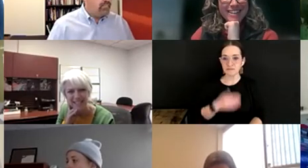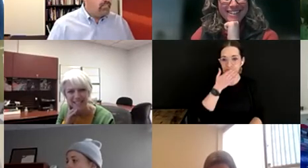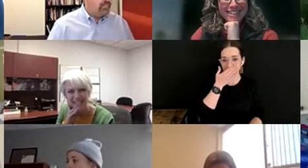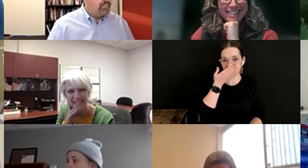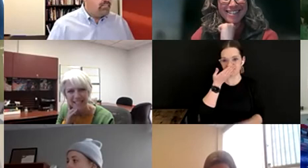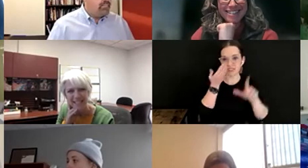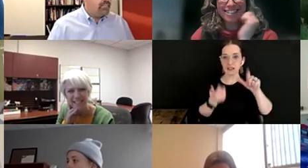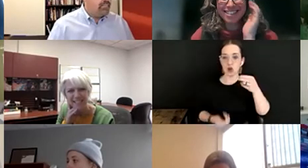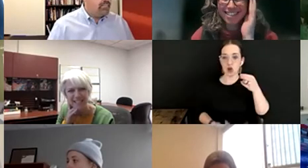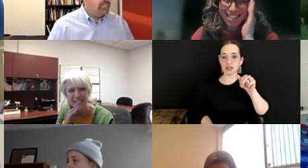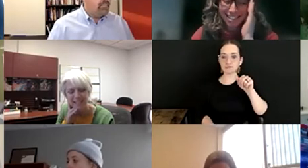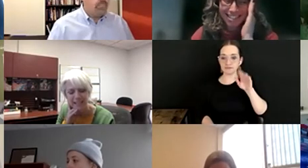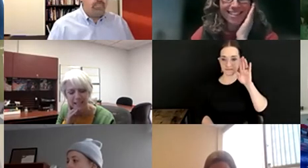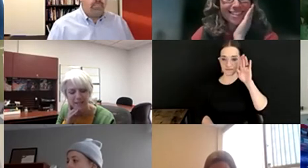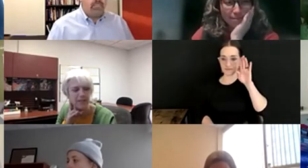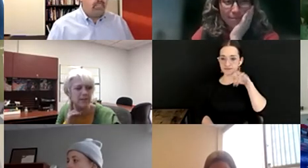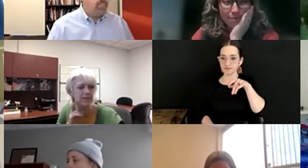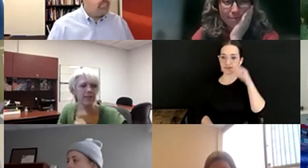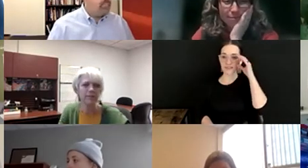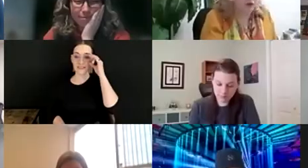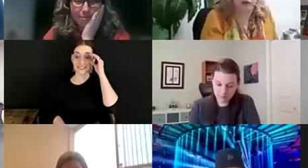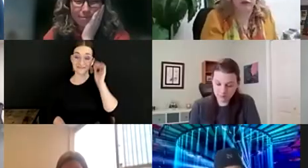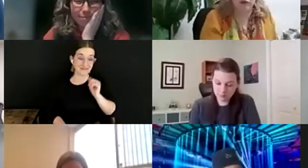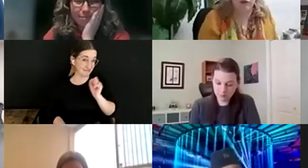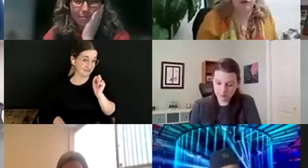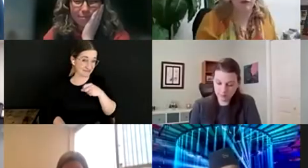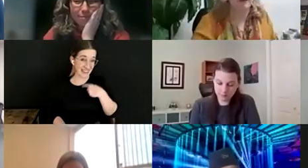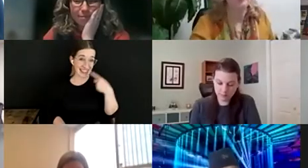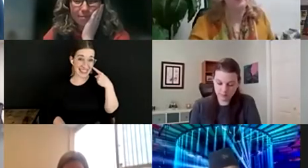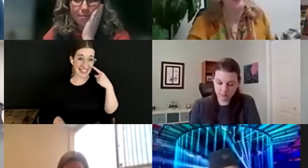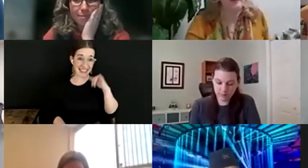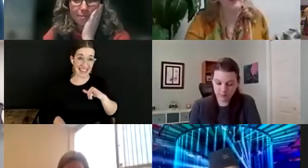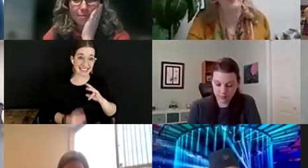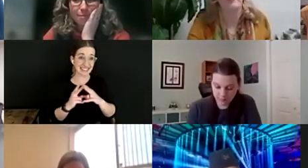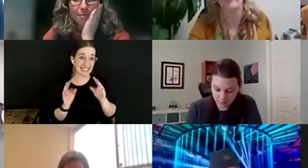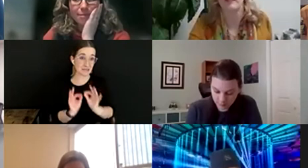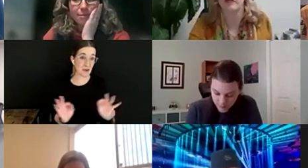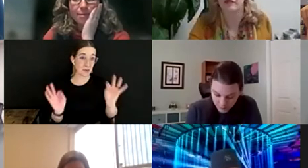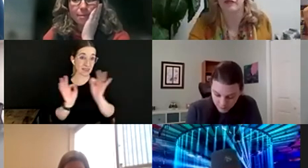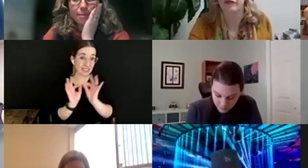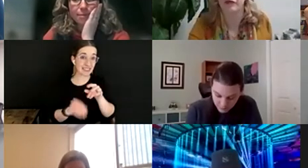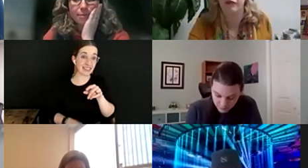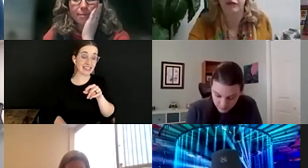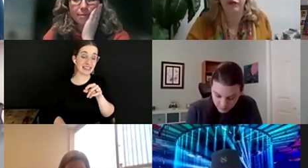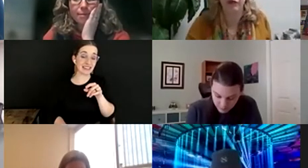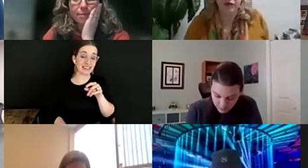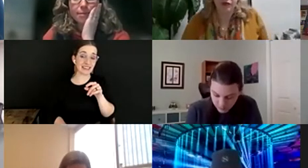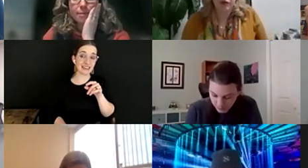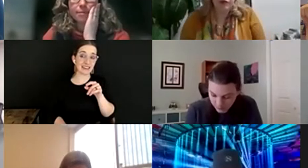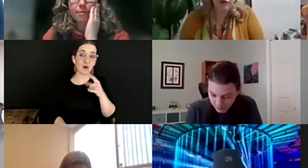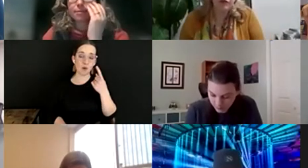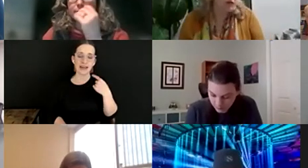Laura. I mean, I think that s so important. One of the threads of, as I ve been